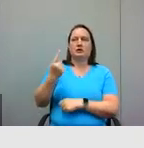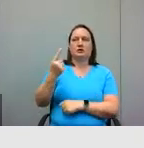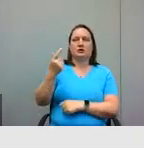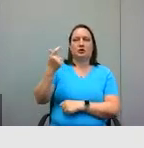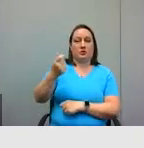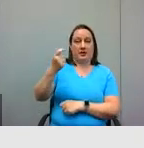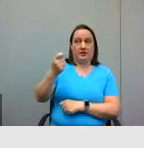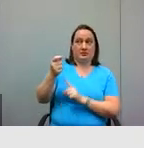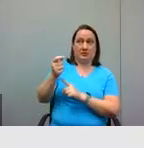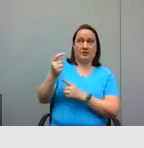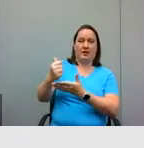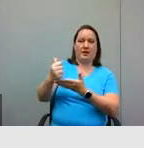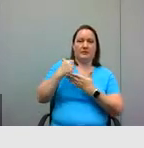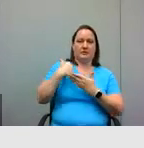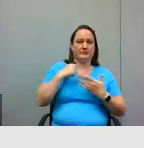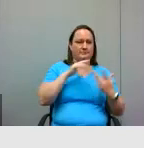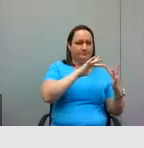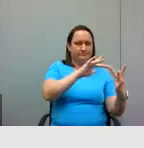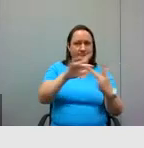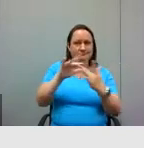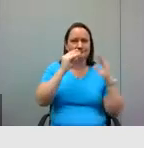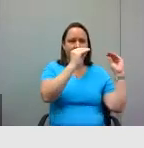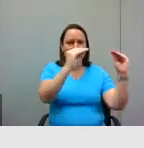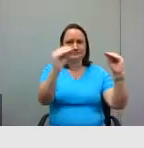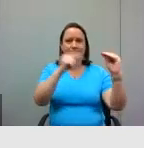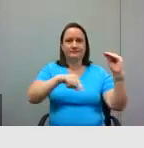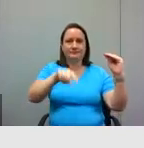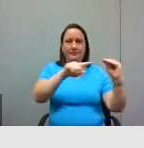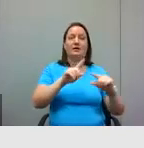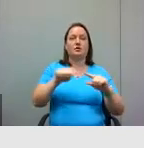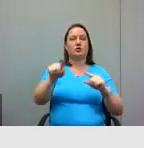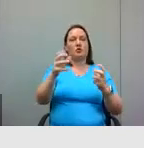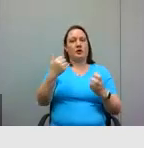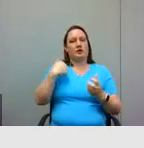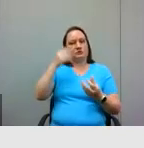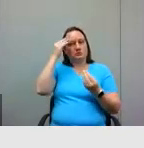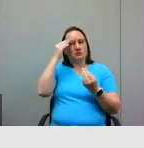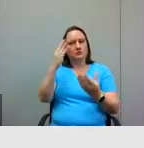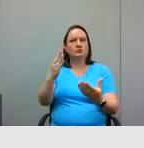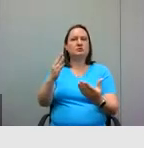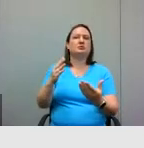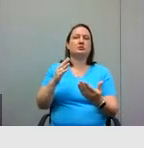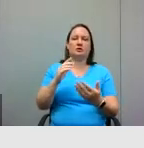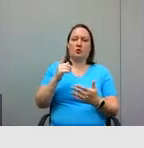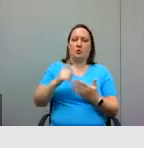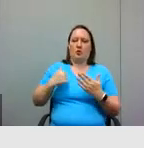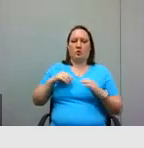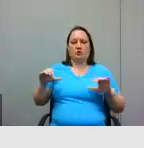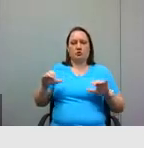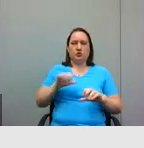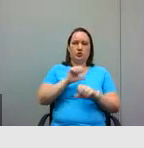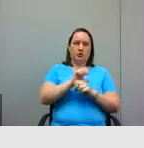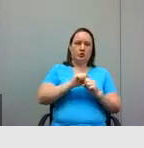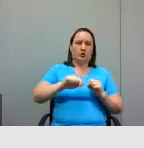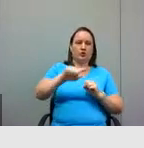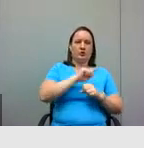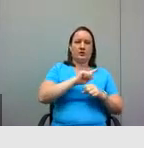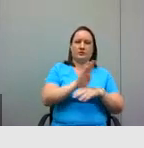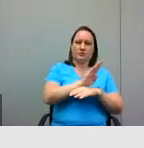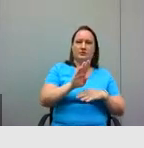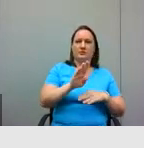has helped us with these efforts, but you had asked us to keep you informed about our efforts of work with employers and again, keeping